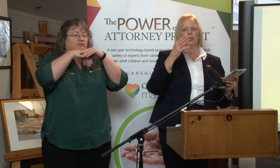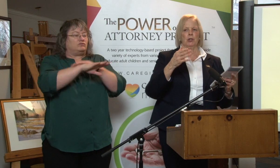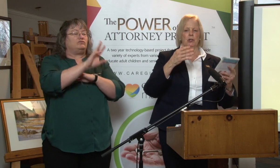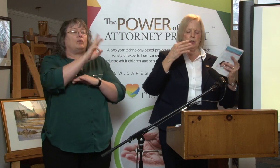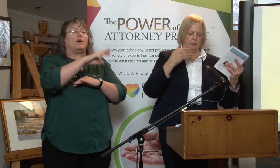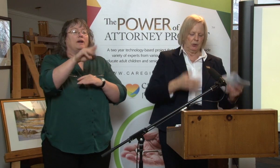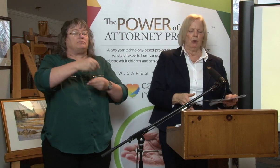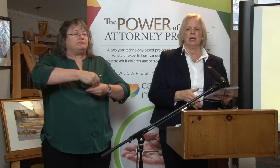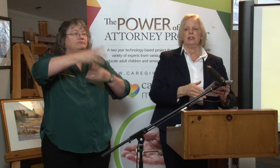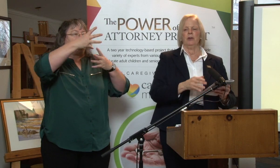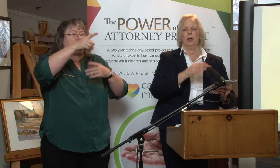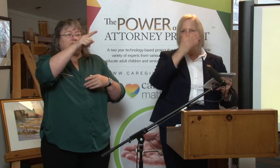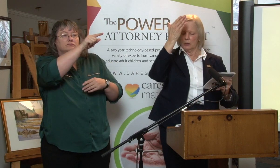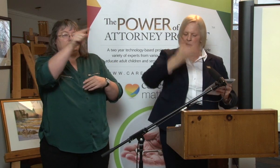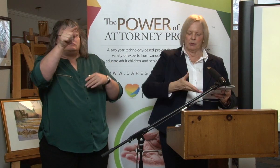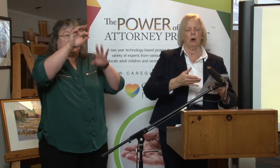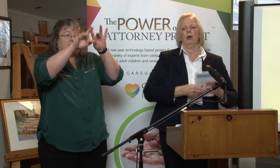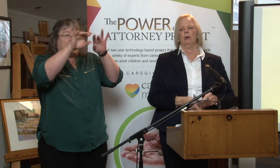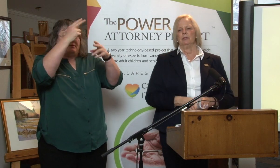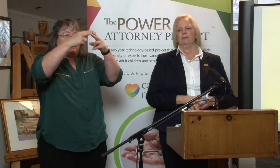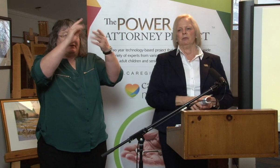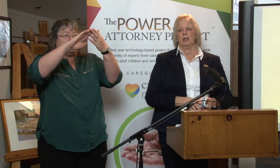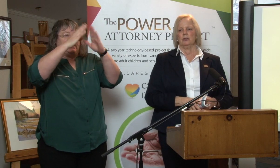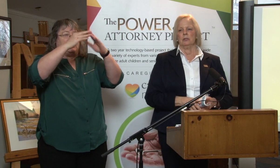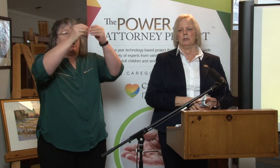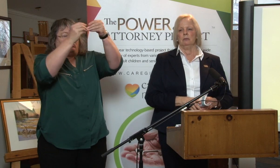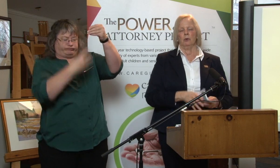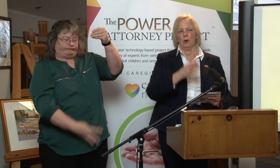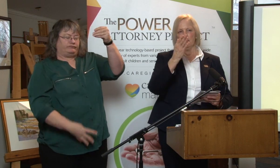you go into search, you put Orangeville, and it will come with all those